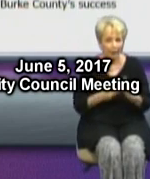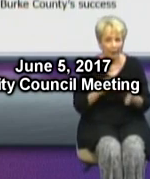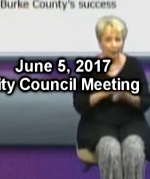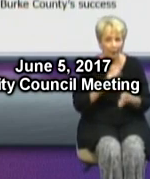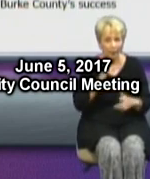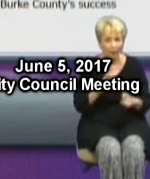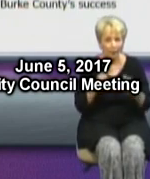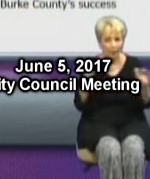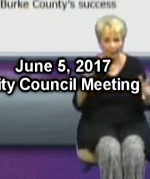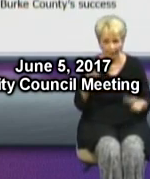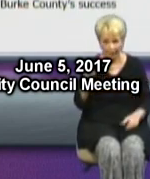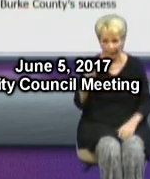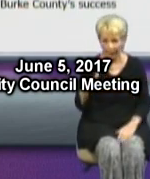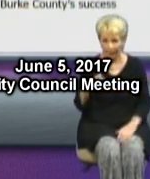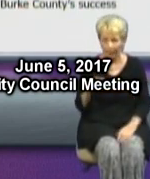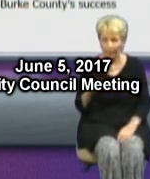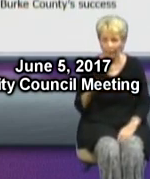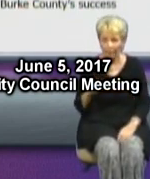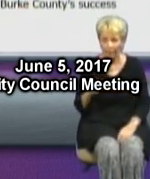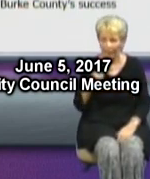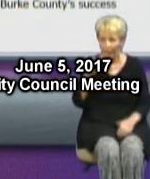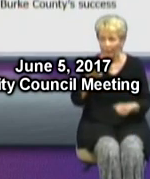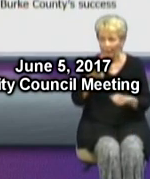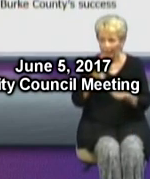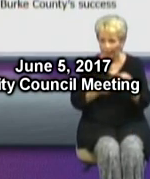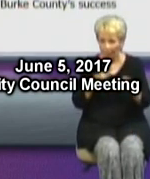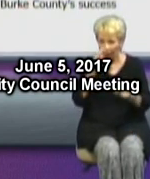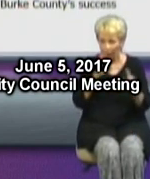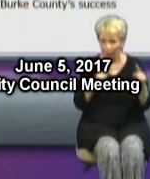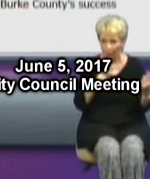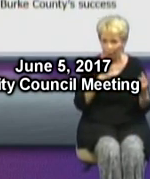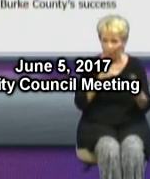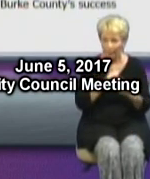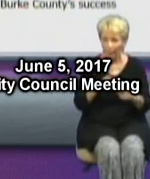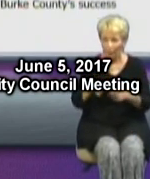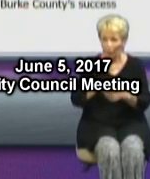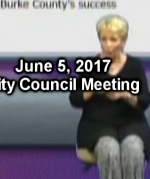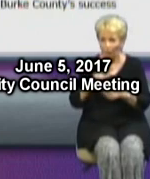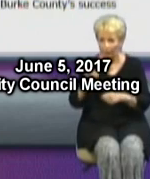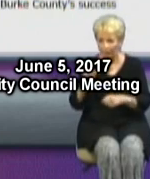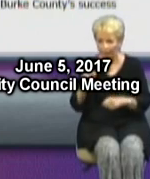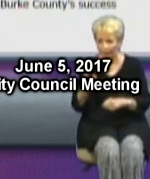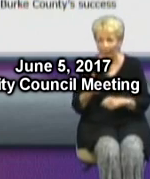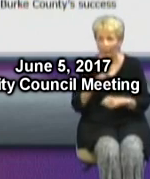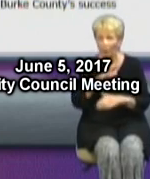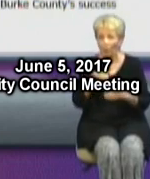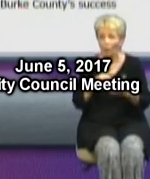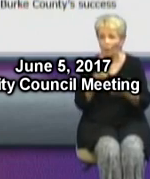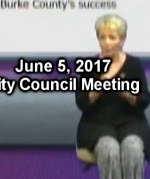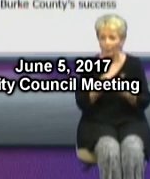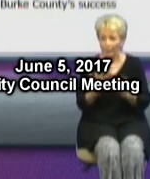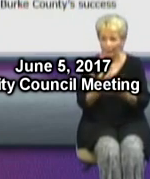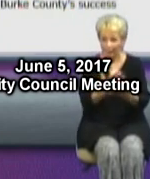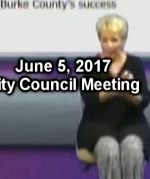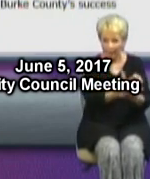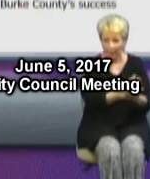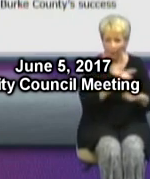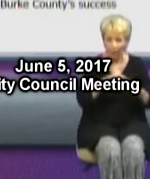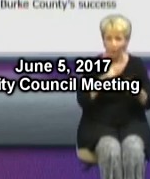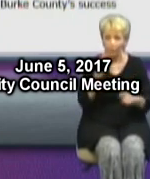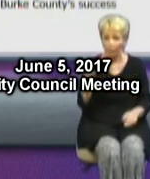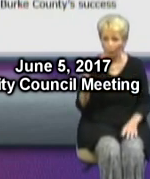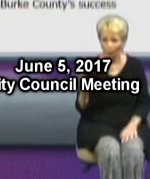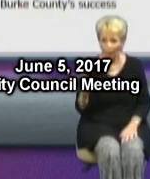is a big deal. So for every $1 in local sales tax, so all the money gets collected, it goes to